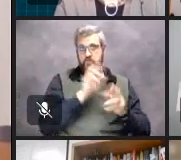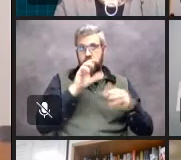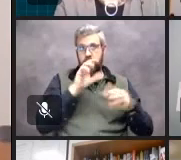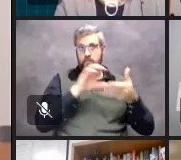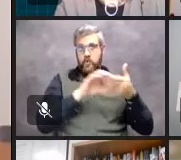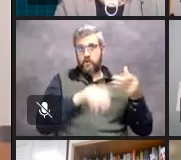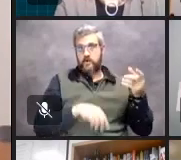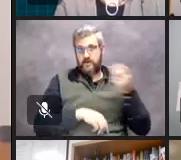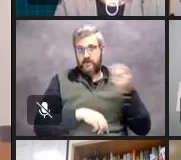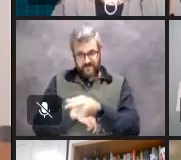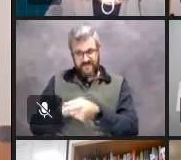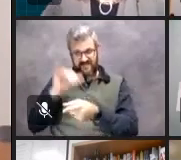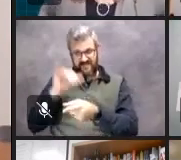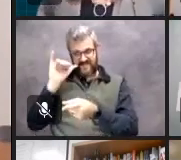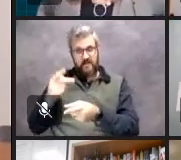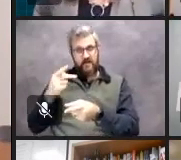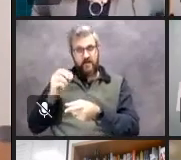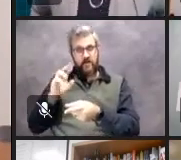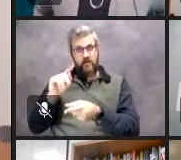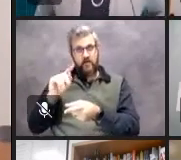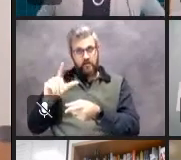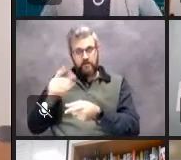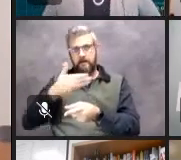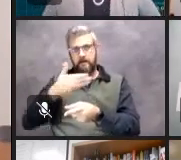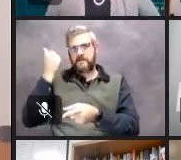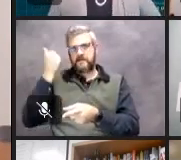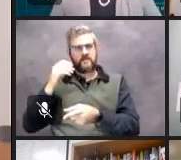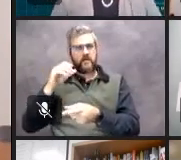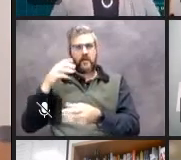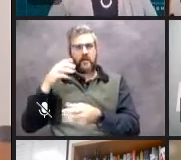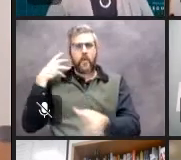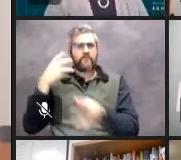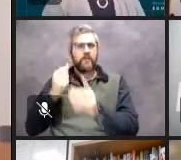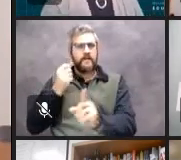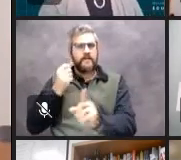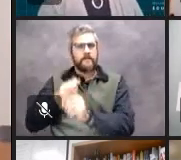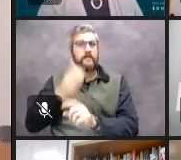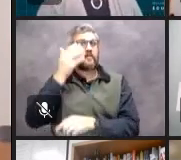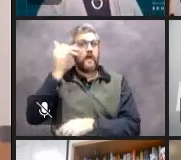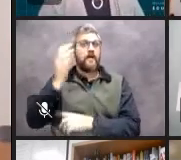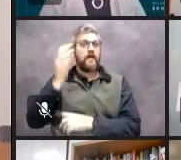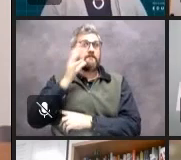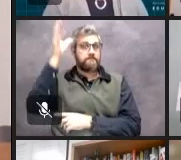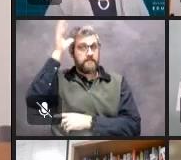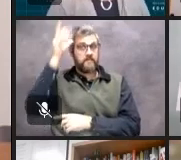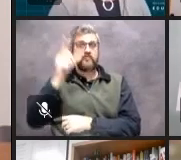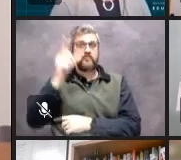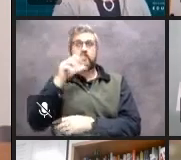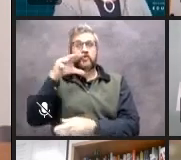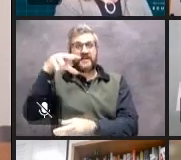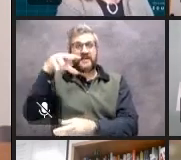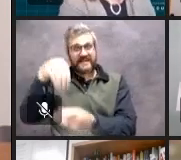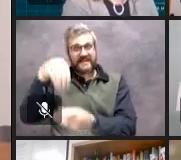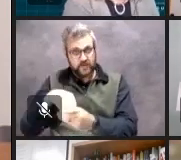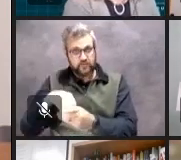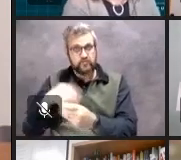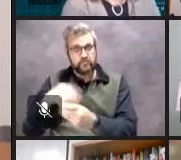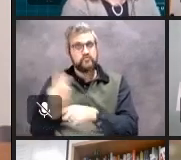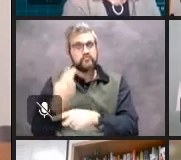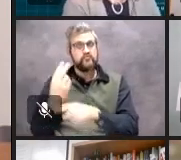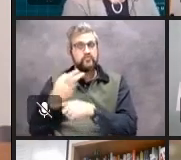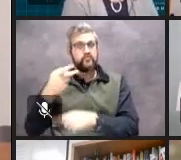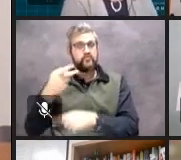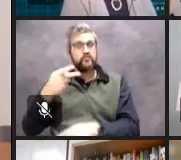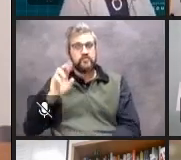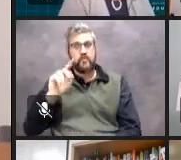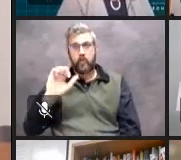best overall impact, because those parents that are engaged in Parent Portal, studies will